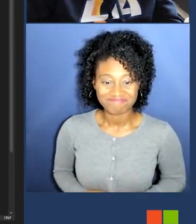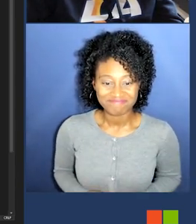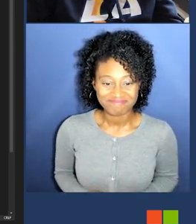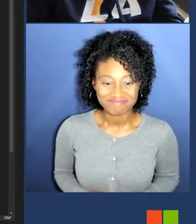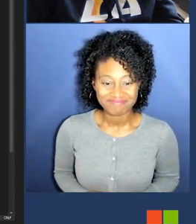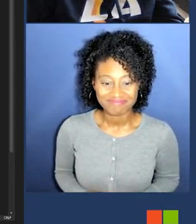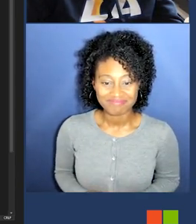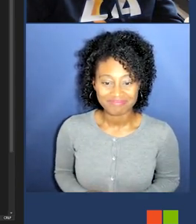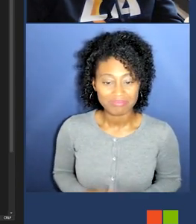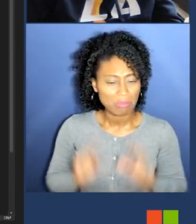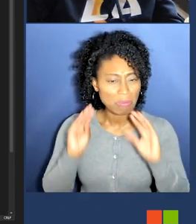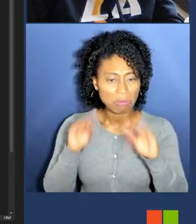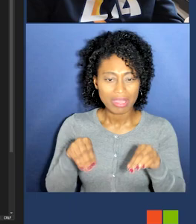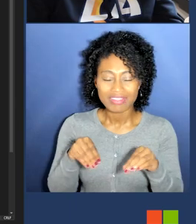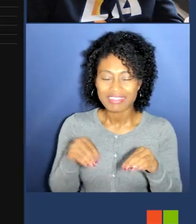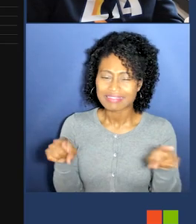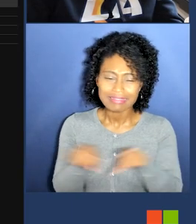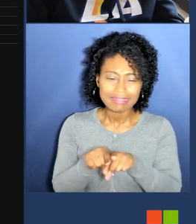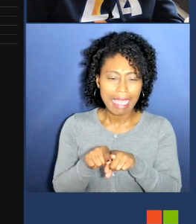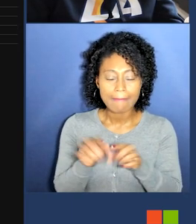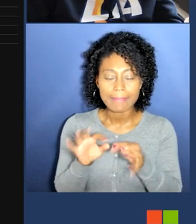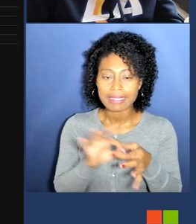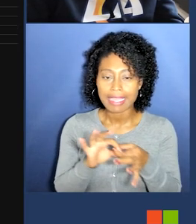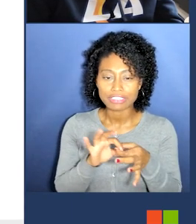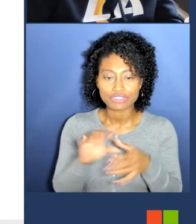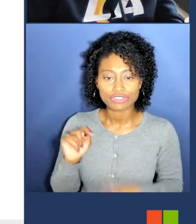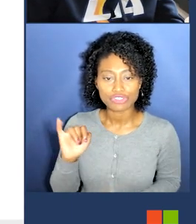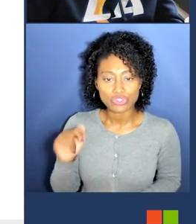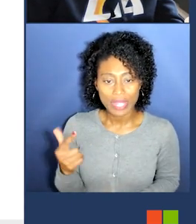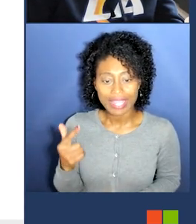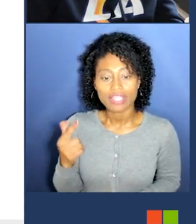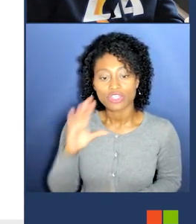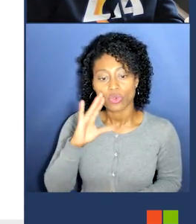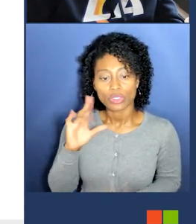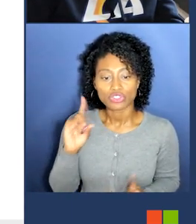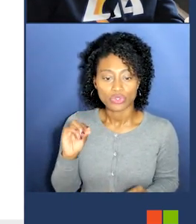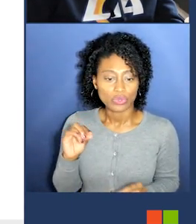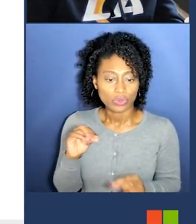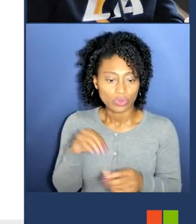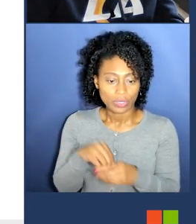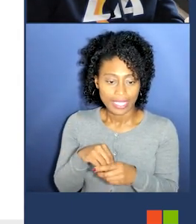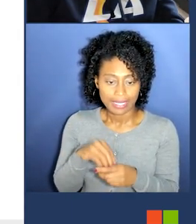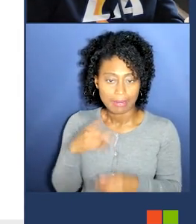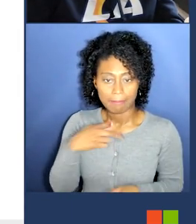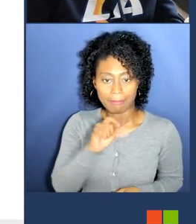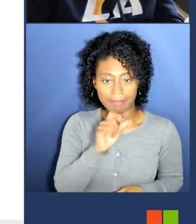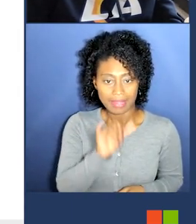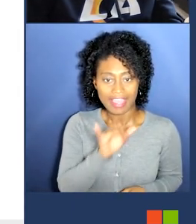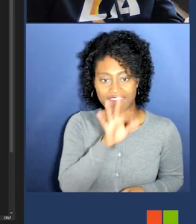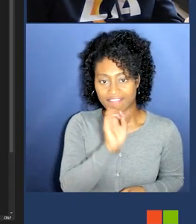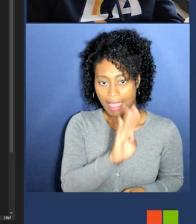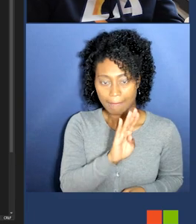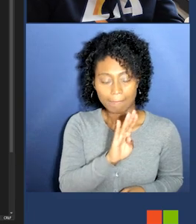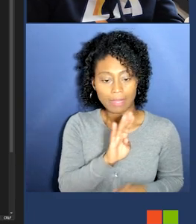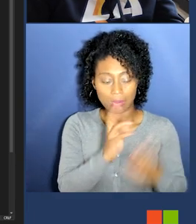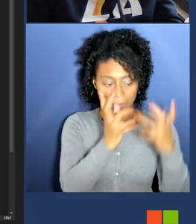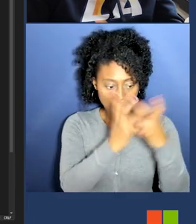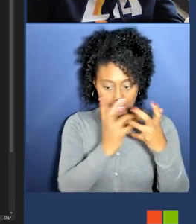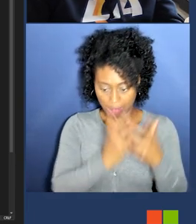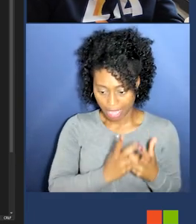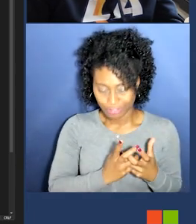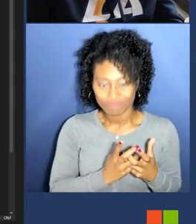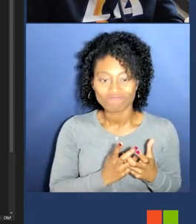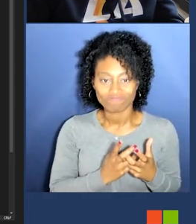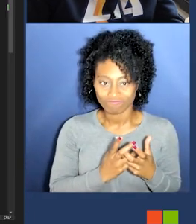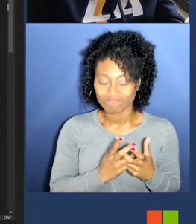in here, the same connection string as you would here in PlayFab. And it's exactly the same thing.